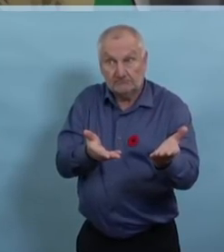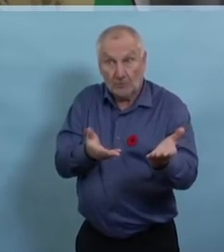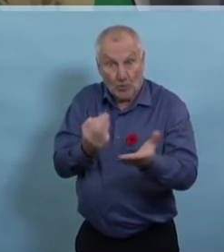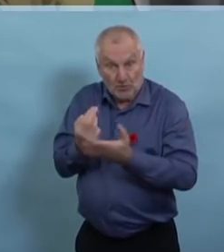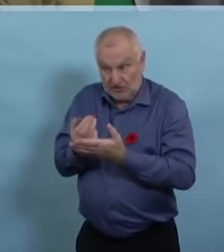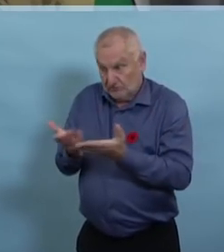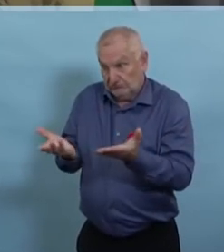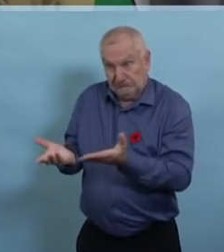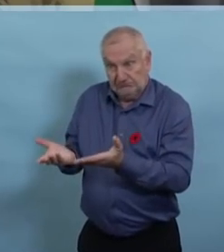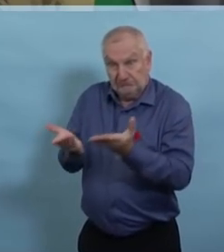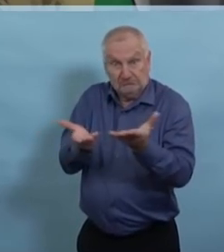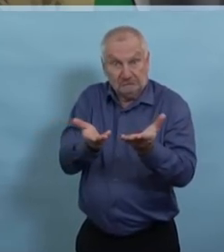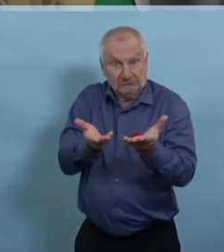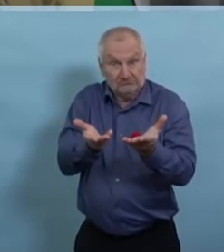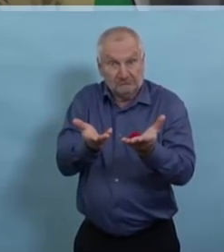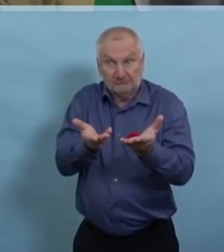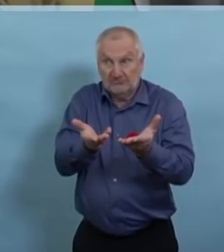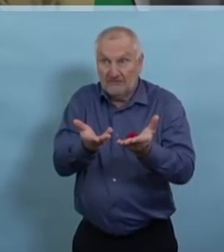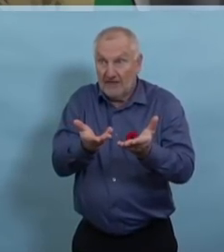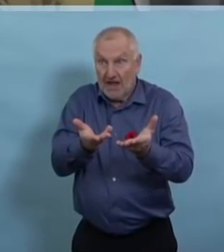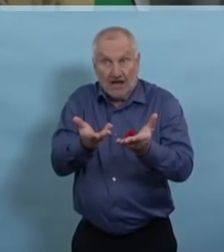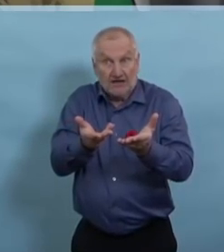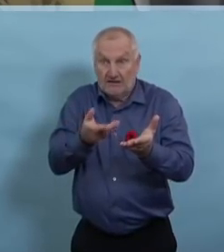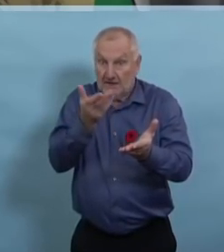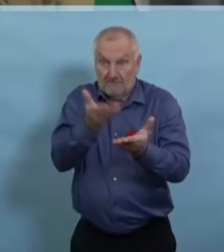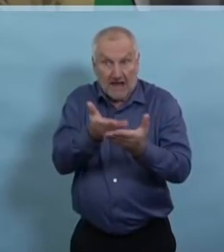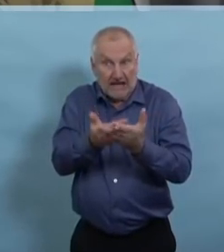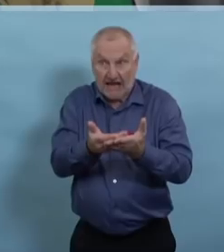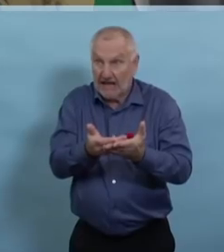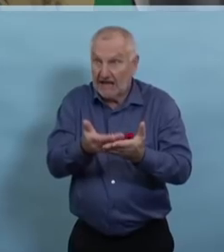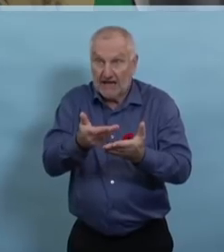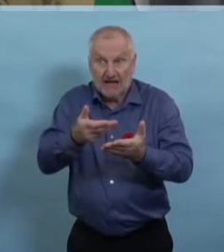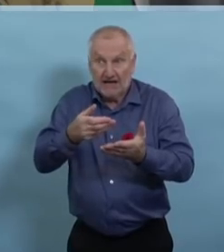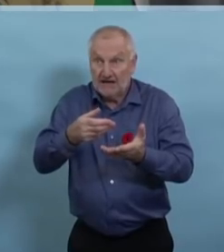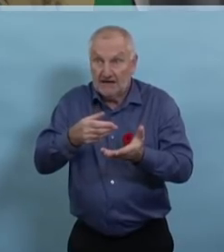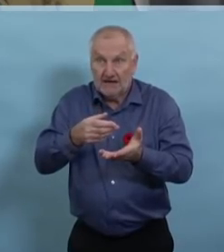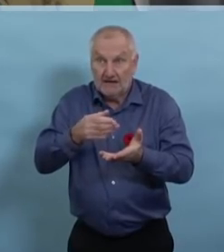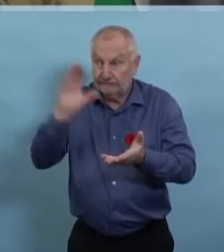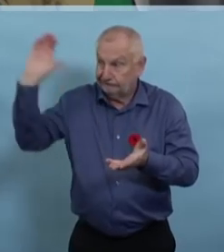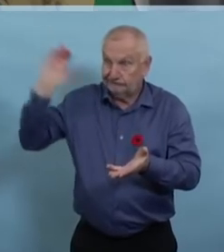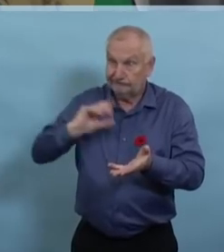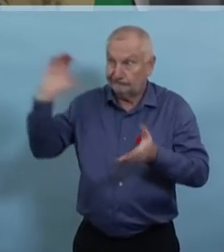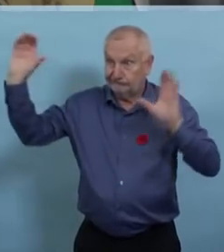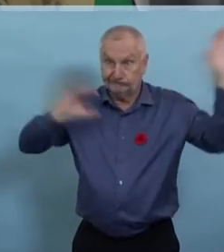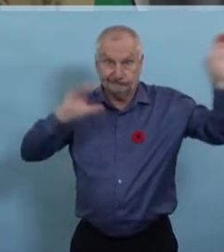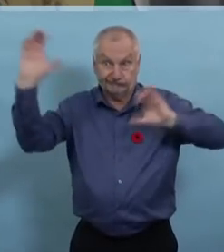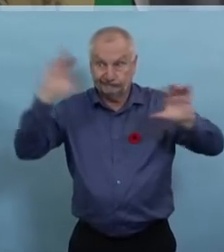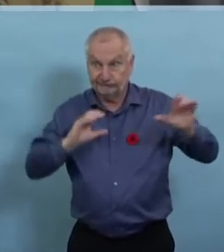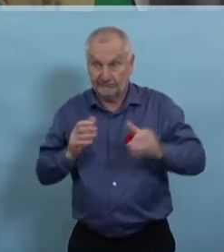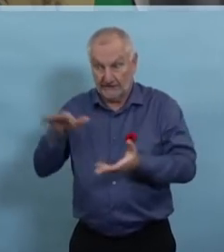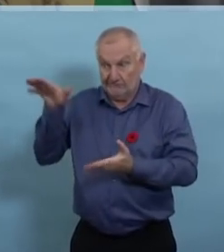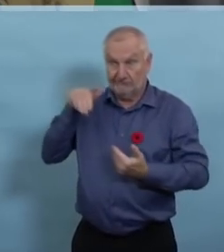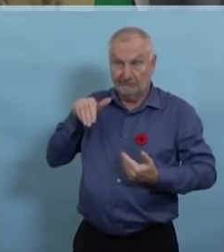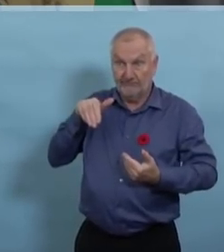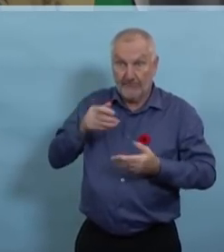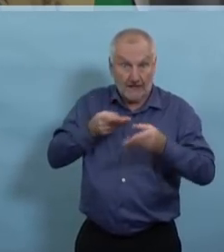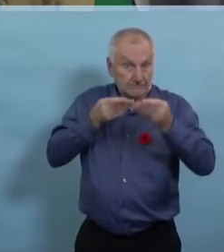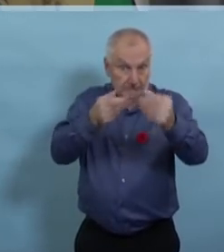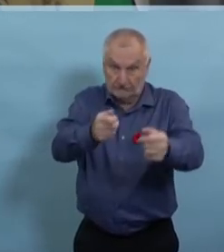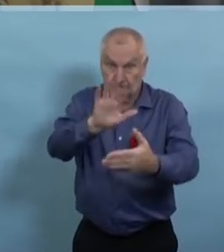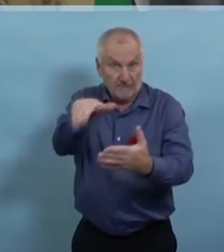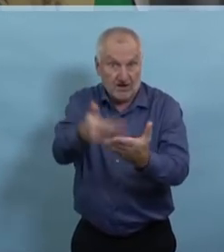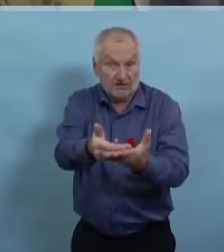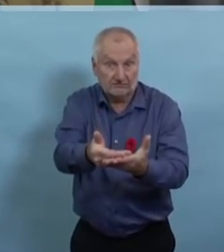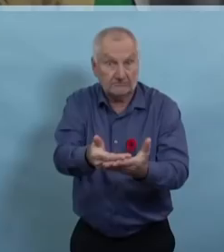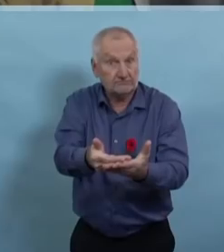to expend the entire amount of the resources. And if there are more needed, then that will be addressed. But